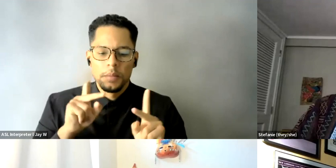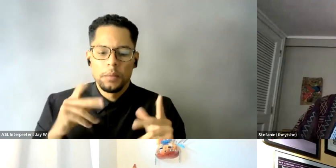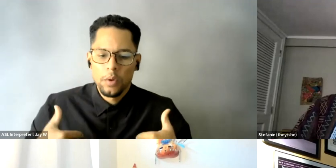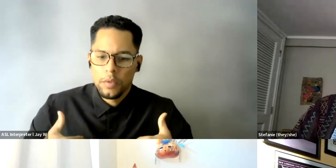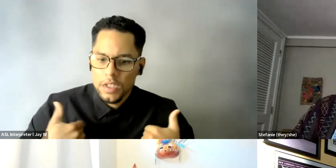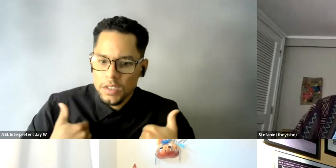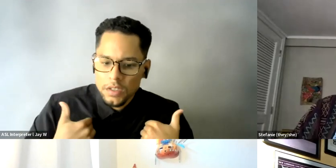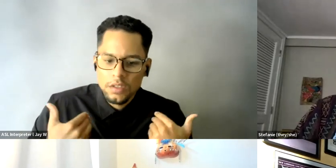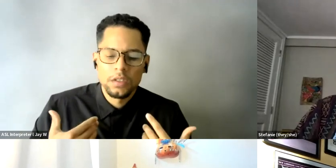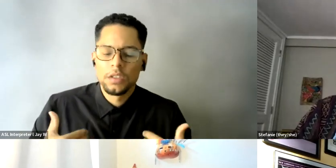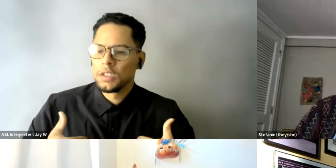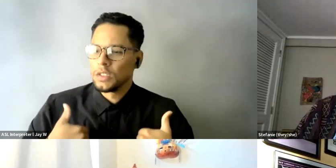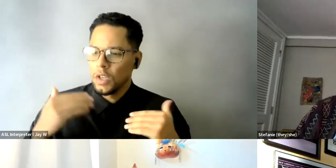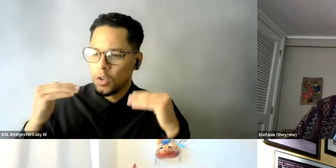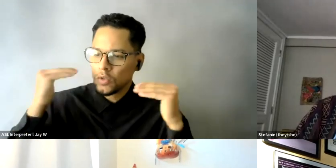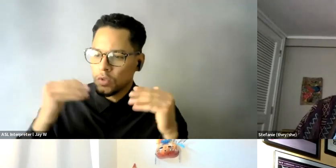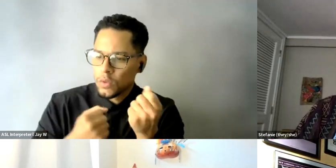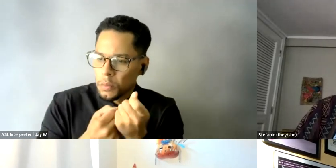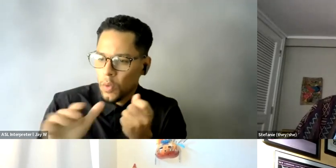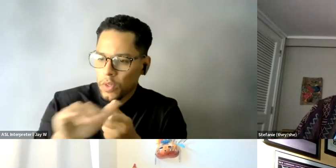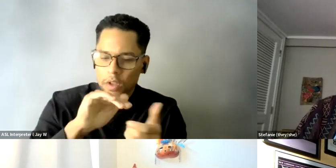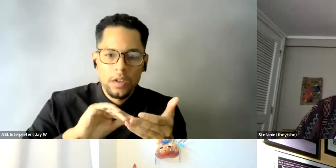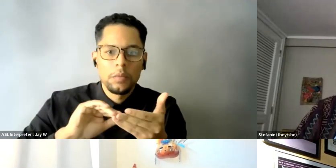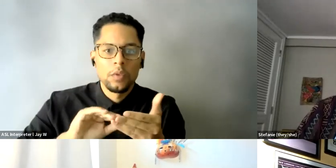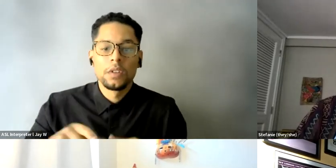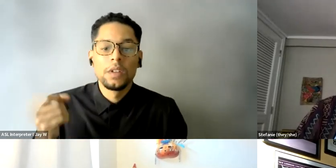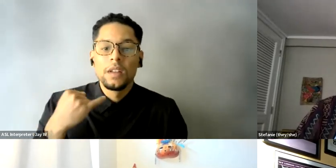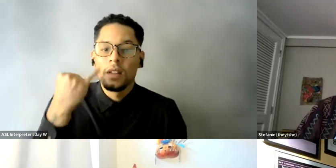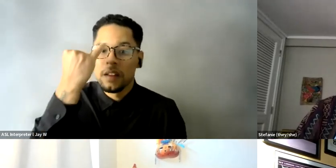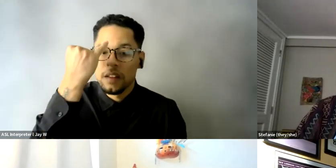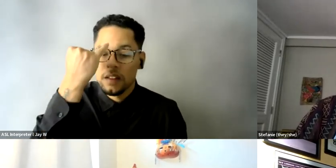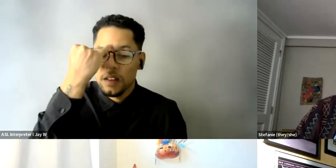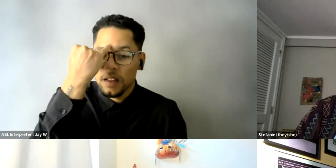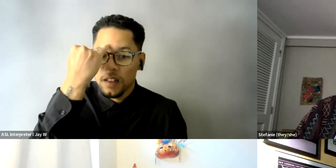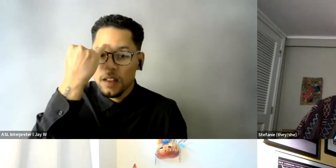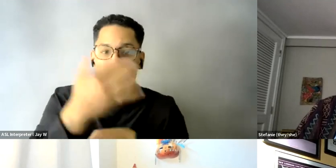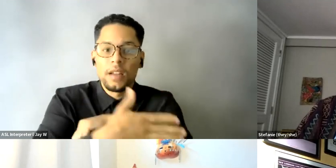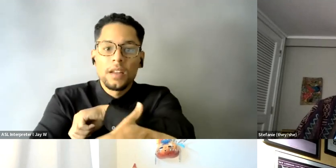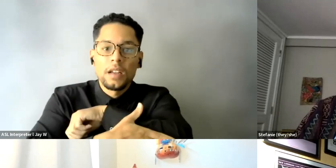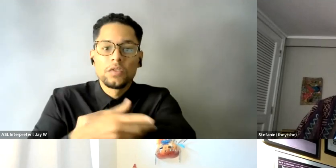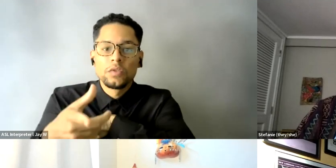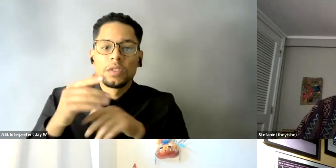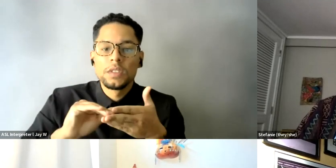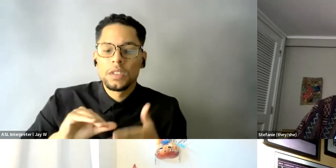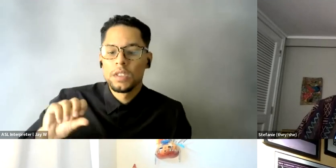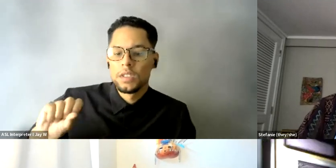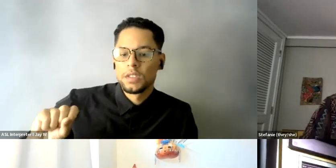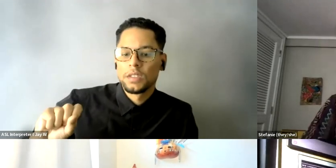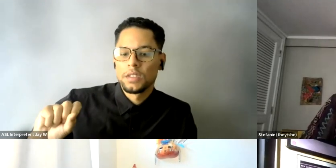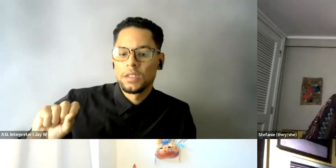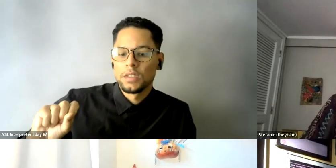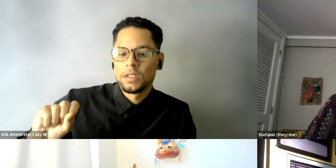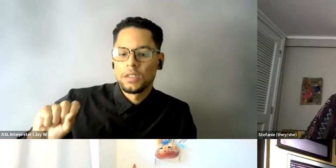communities. You have in India, Savath, India, which they're